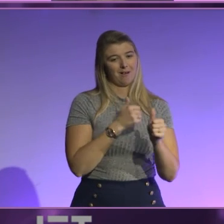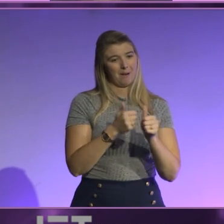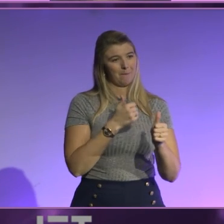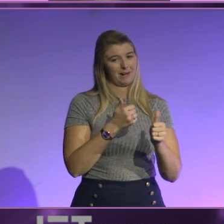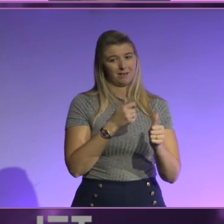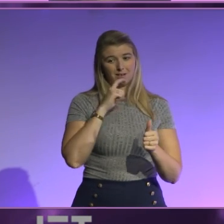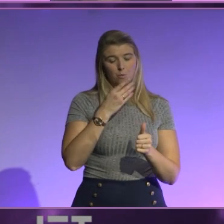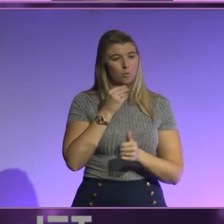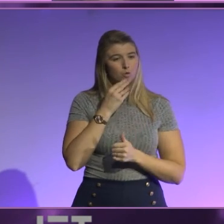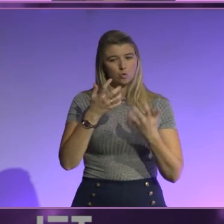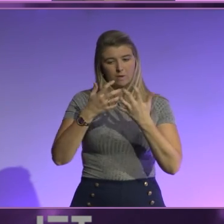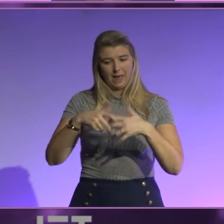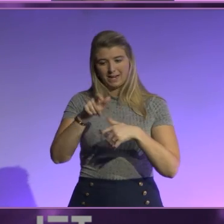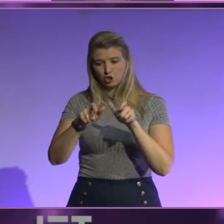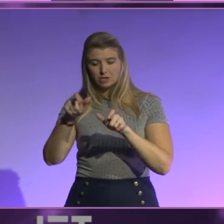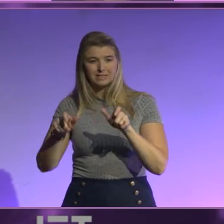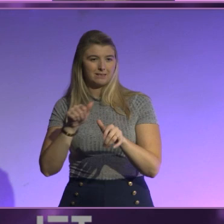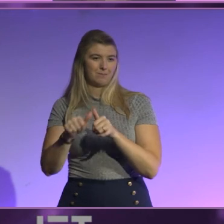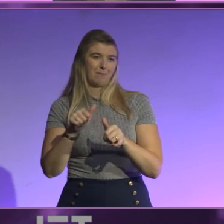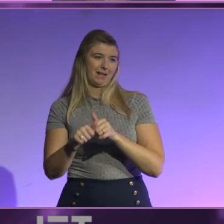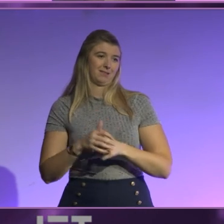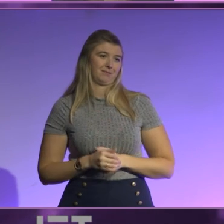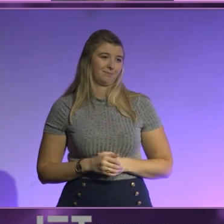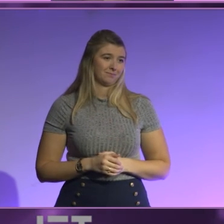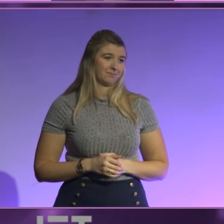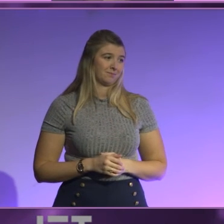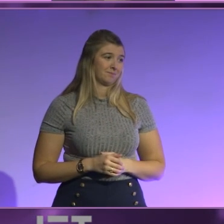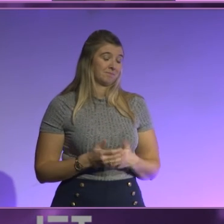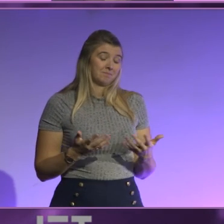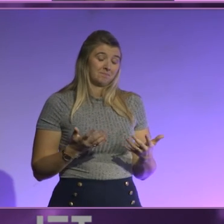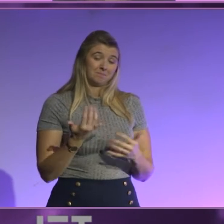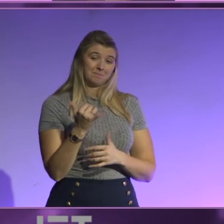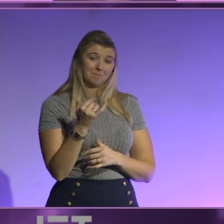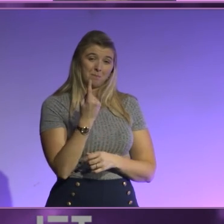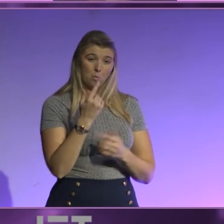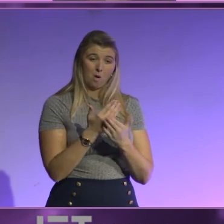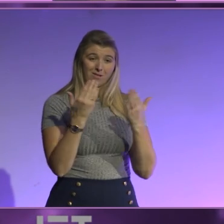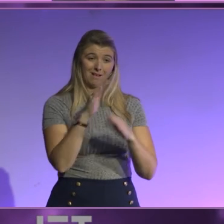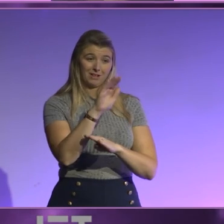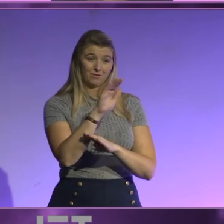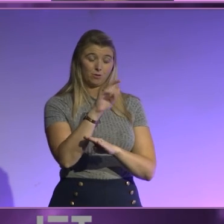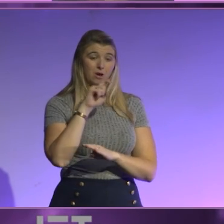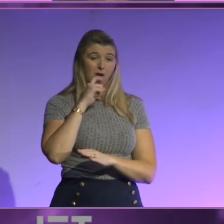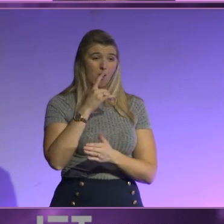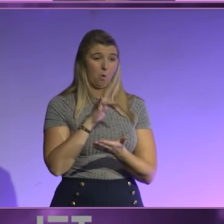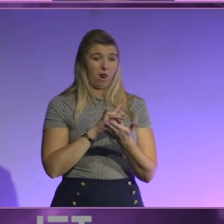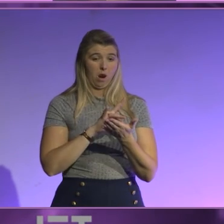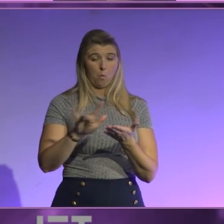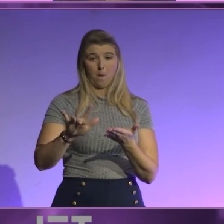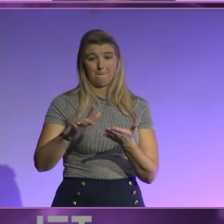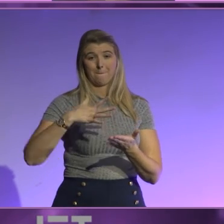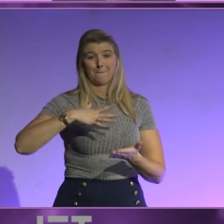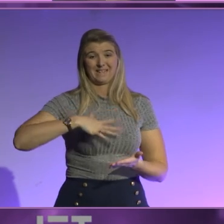more use of their engineers. And who knows, one day we might even do away with the need